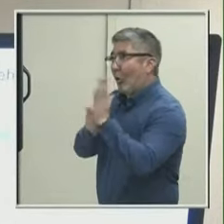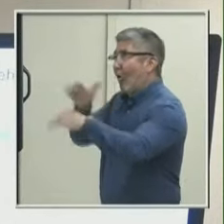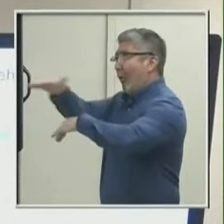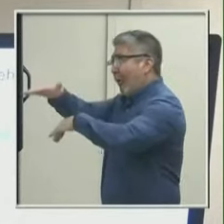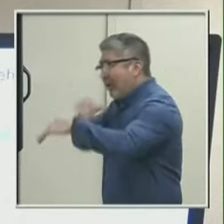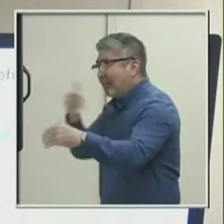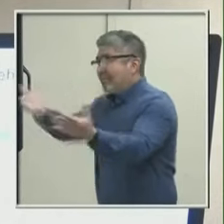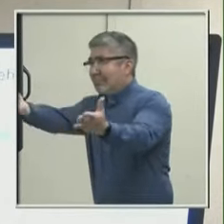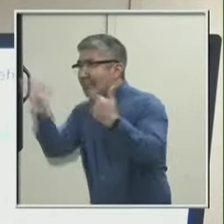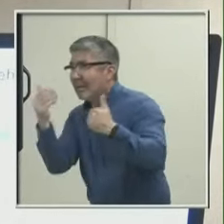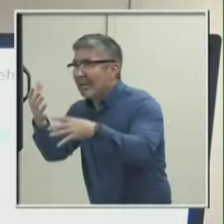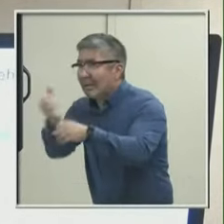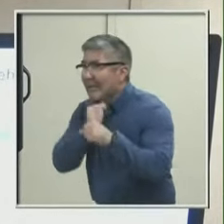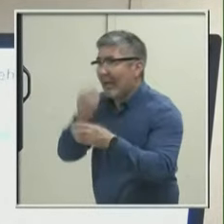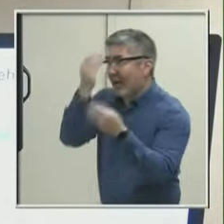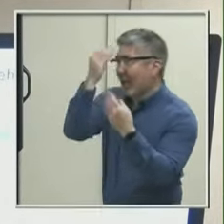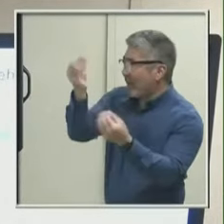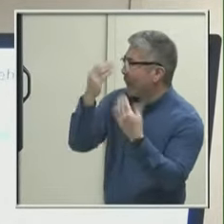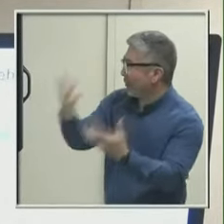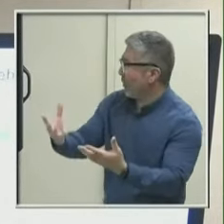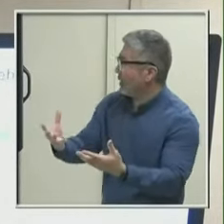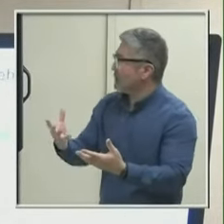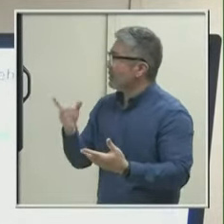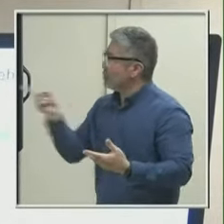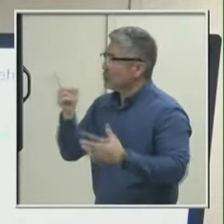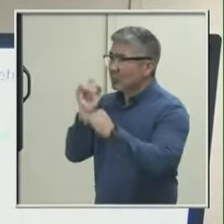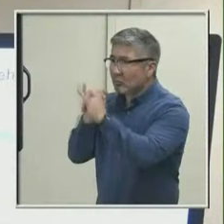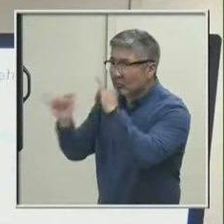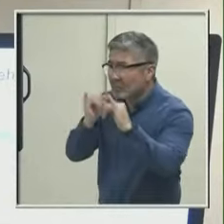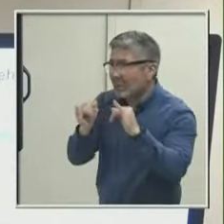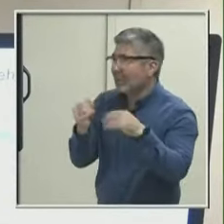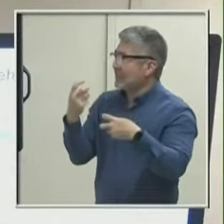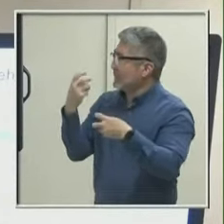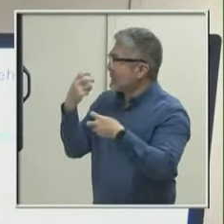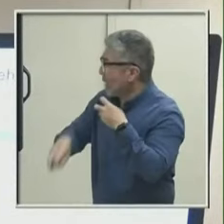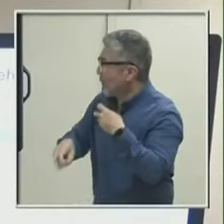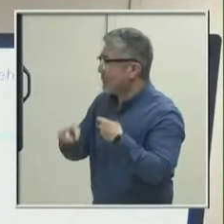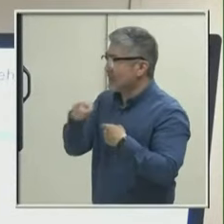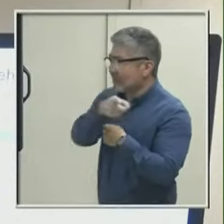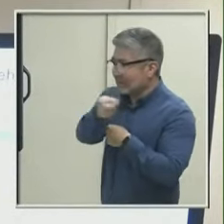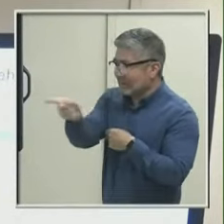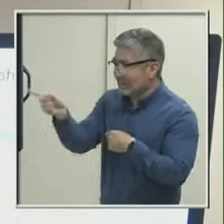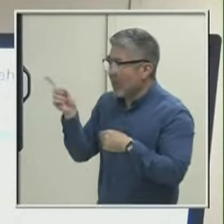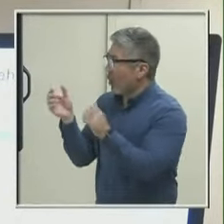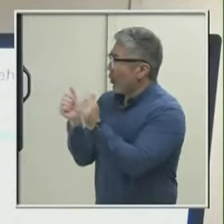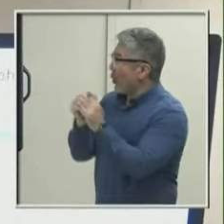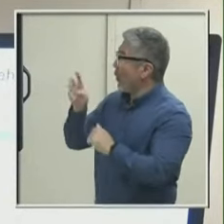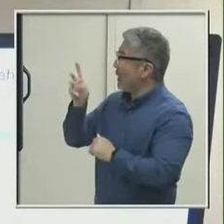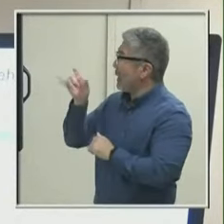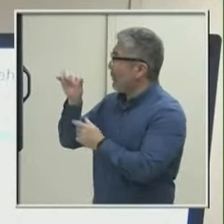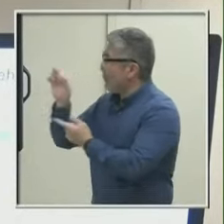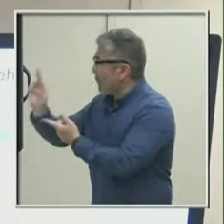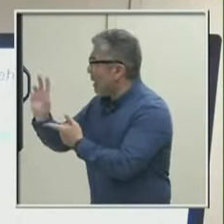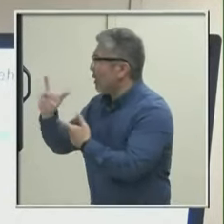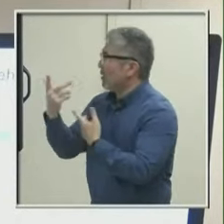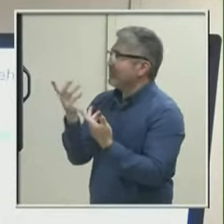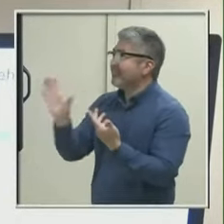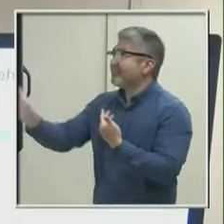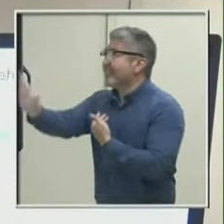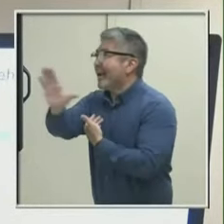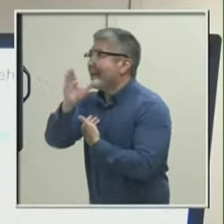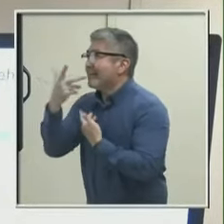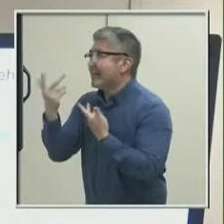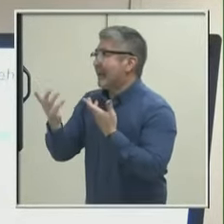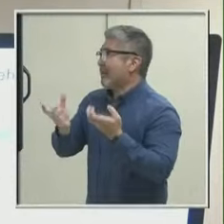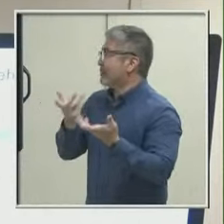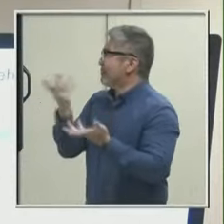been a lack of willingness. When the interviews and technical discussions took place with Herman and Daya and with the mayor, how was the demeanor, the responsiveness, and